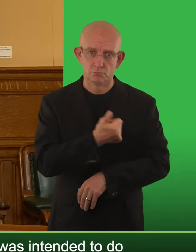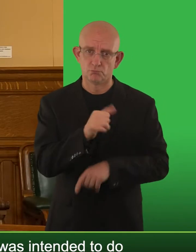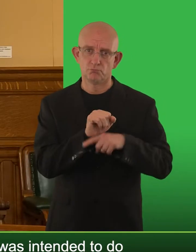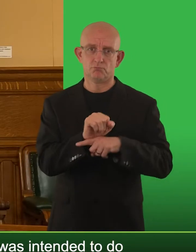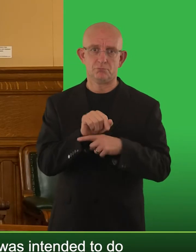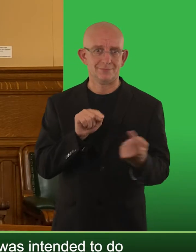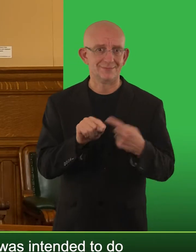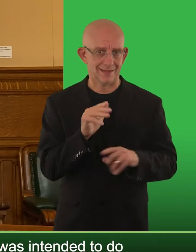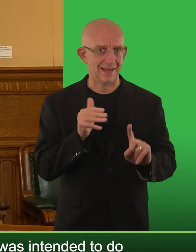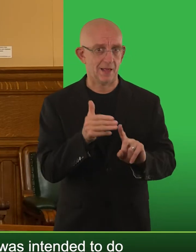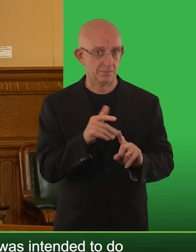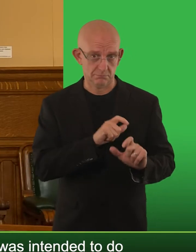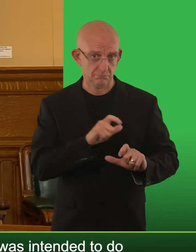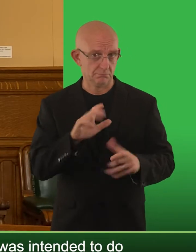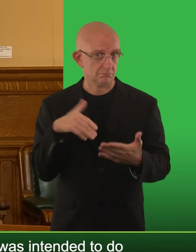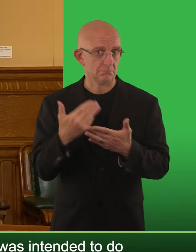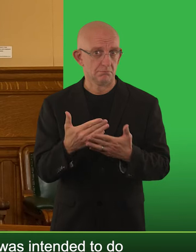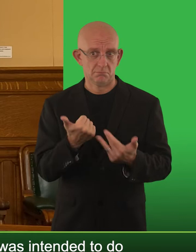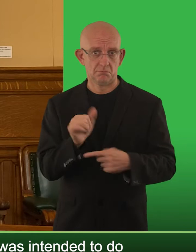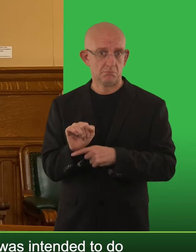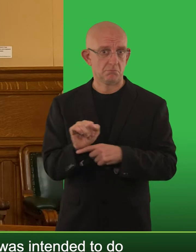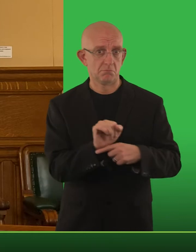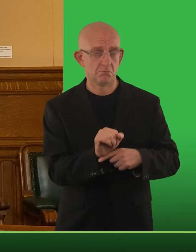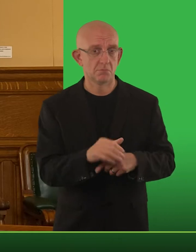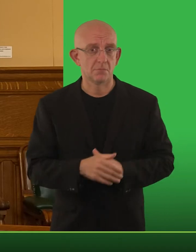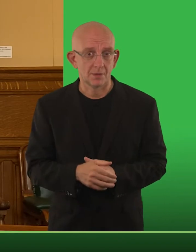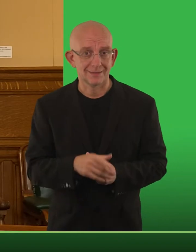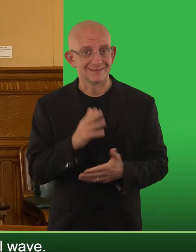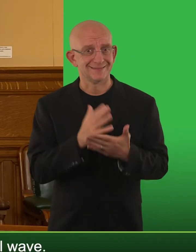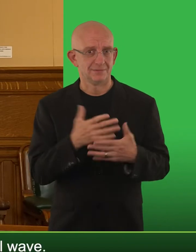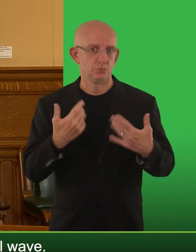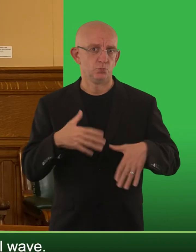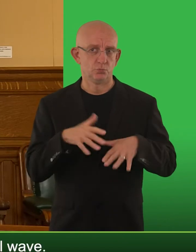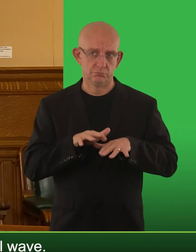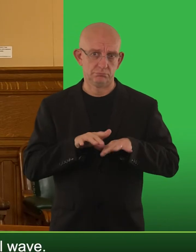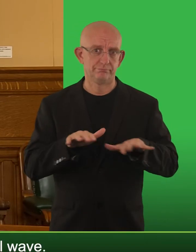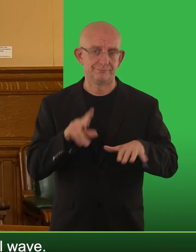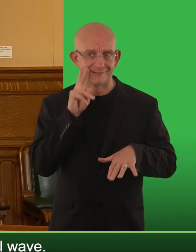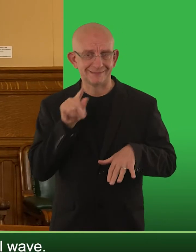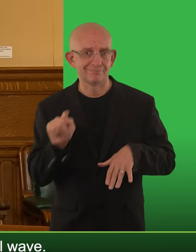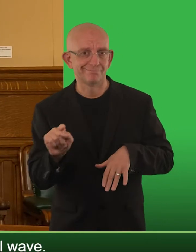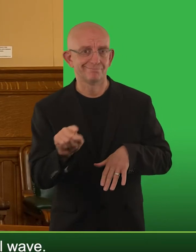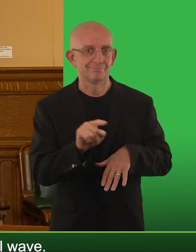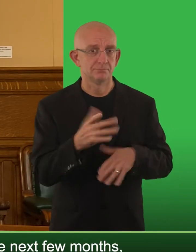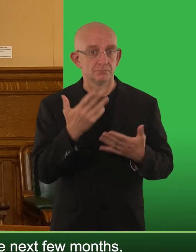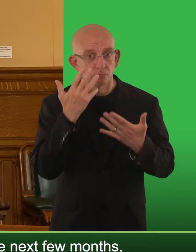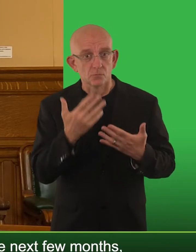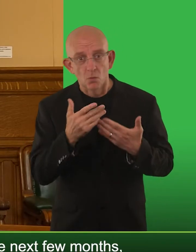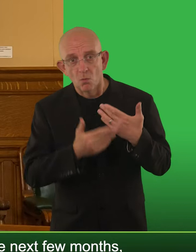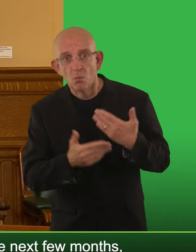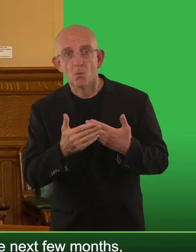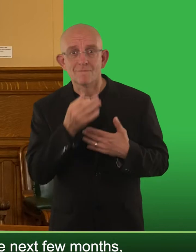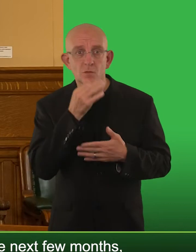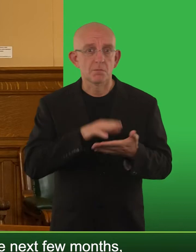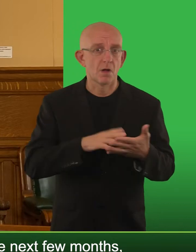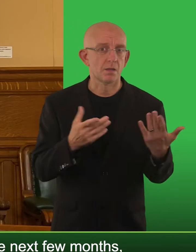doing the job that it was intended to do, and that continues to be the case. Likely be a fairly substantial wave. I don't